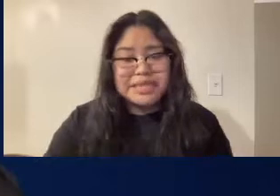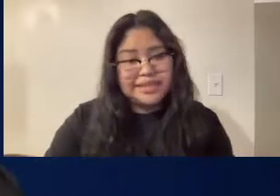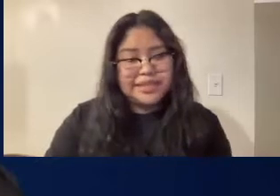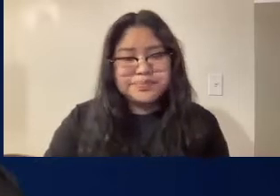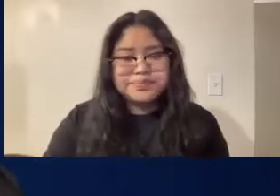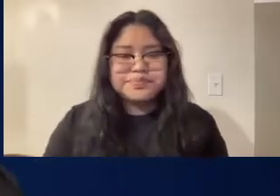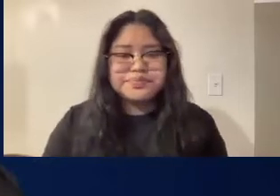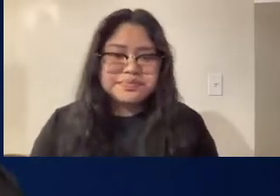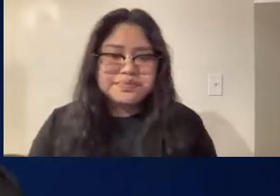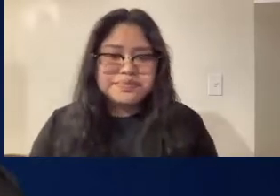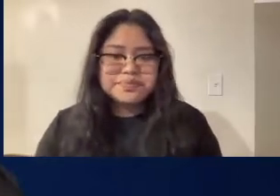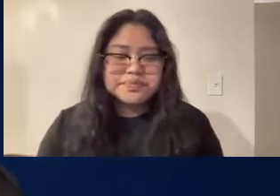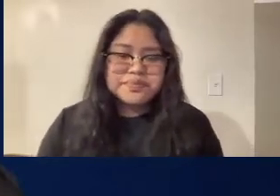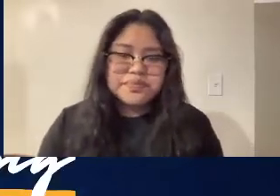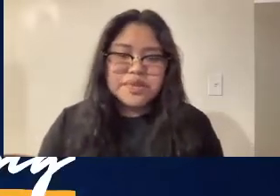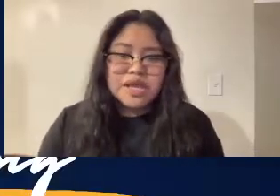the beginning.